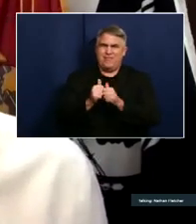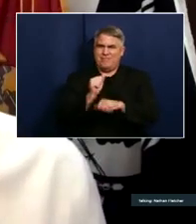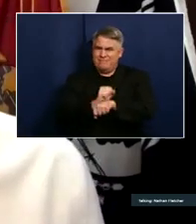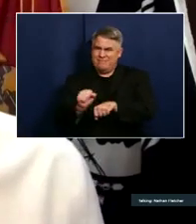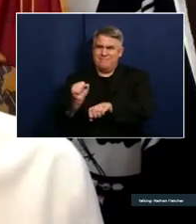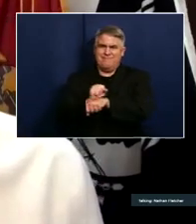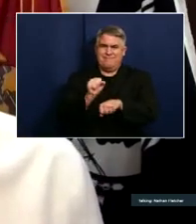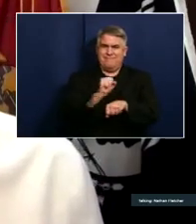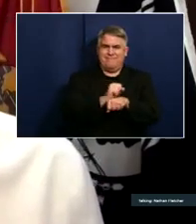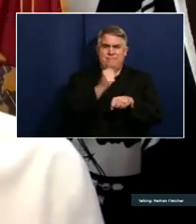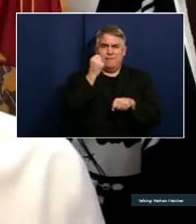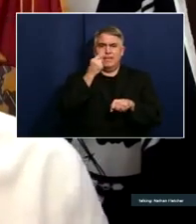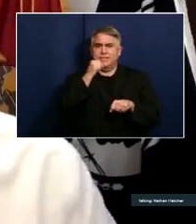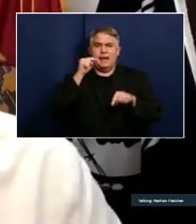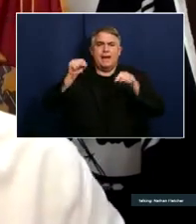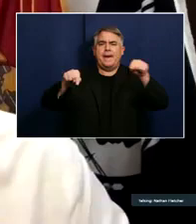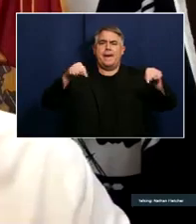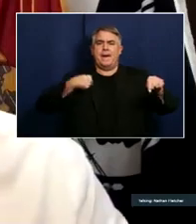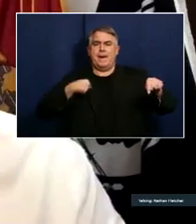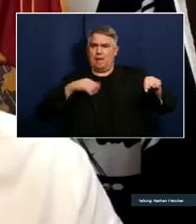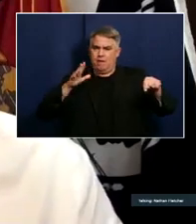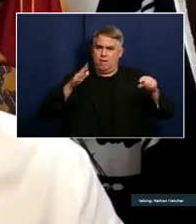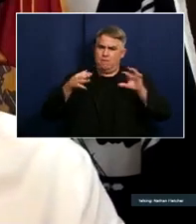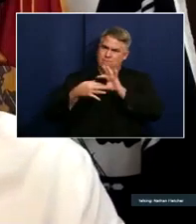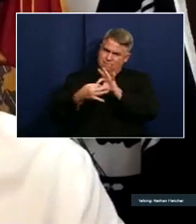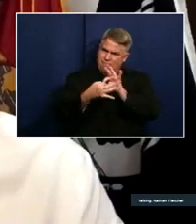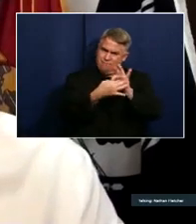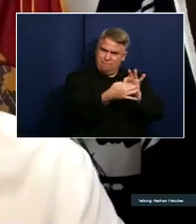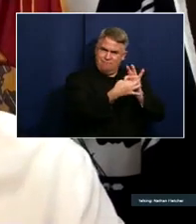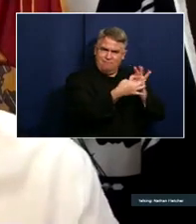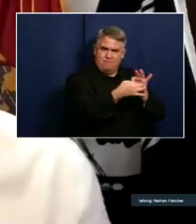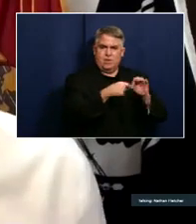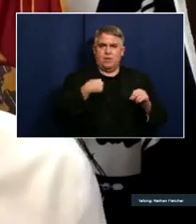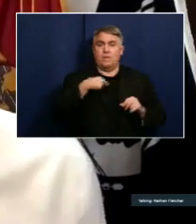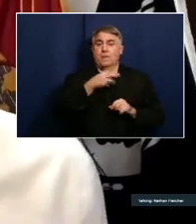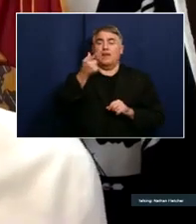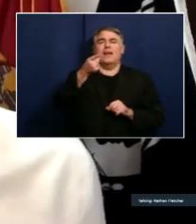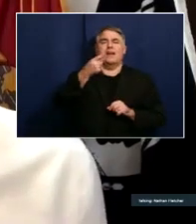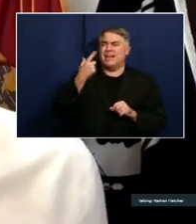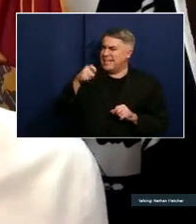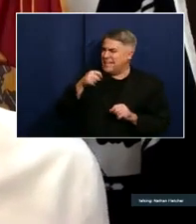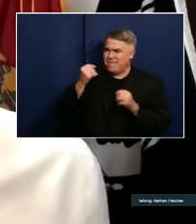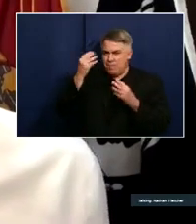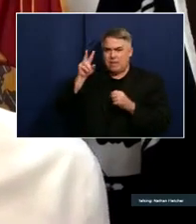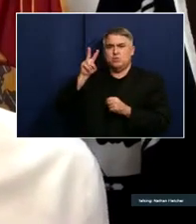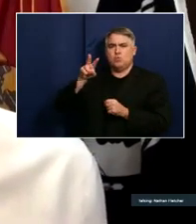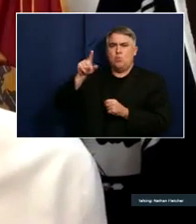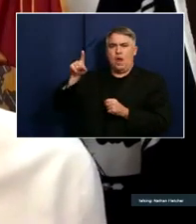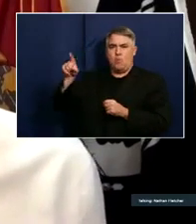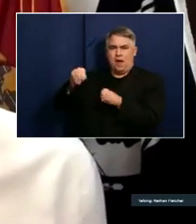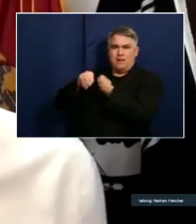There's programs in place for seniors called 211, help them get scheduled an appointment if they can't visit the website,